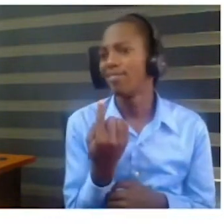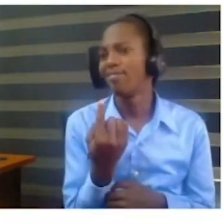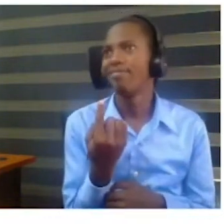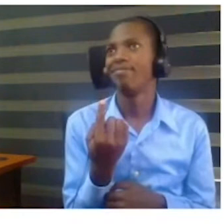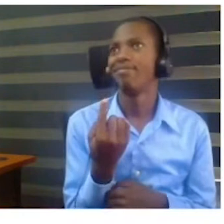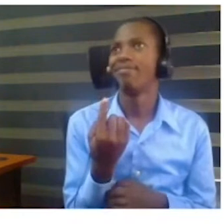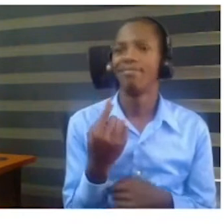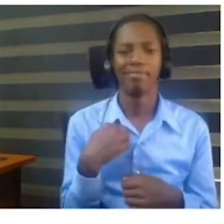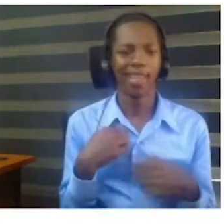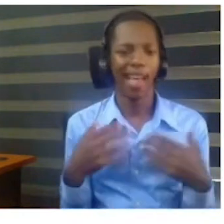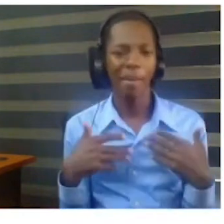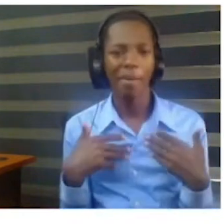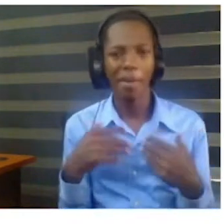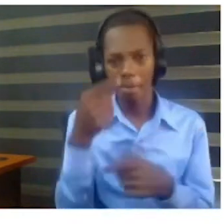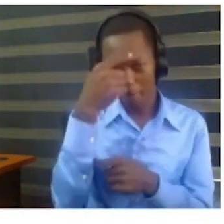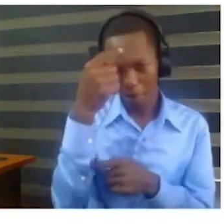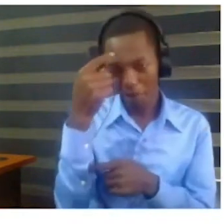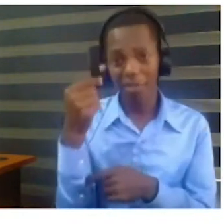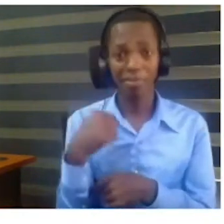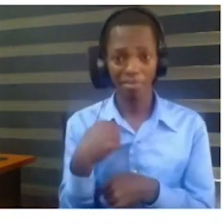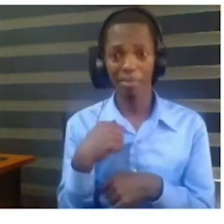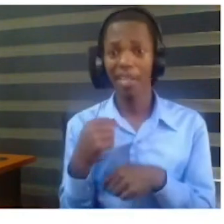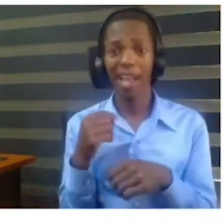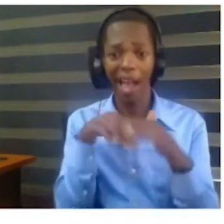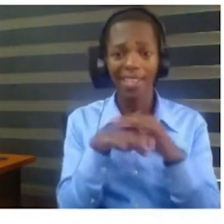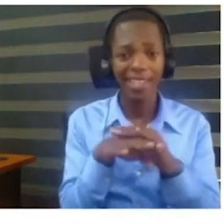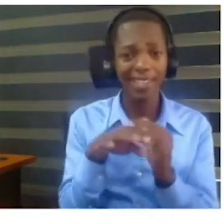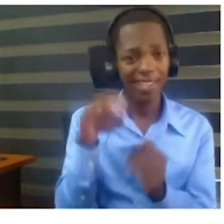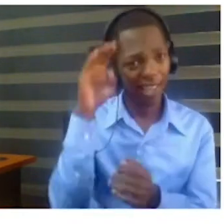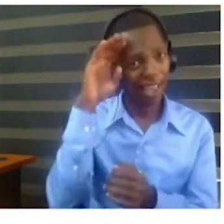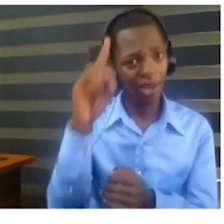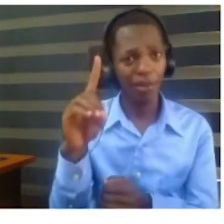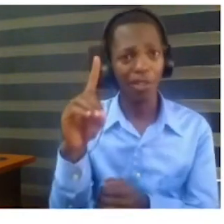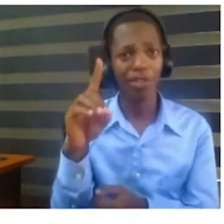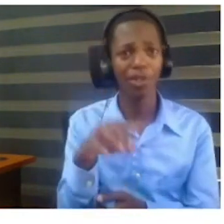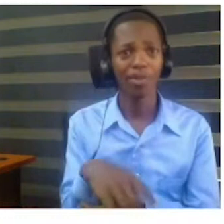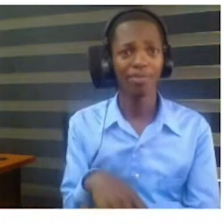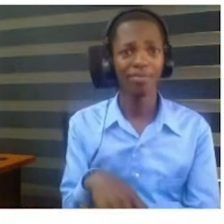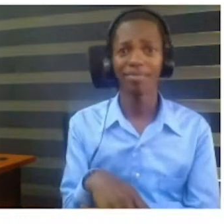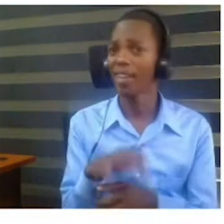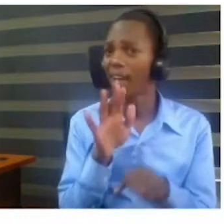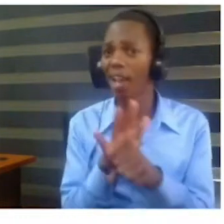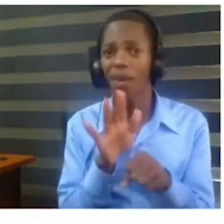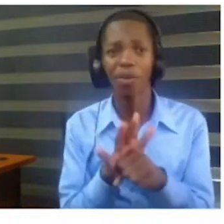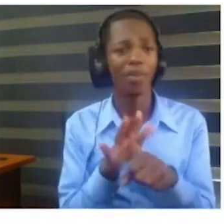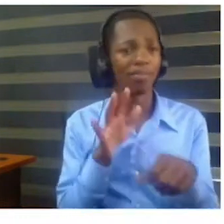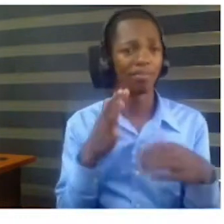I'm allowed to get an education. I know a lot of people struggle to access food around the